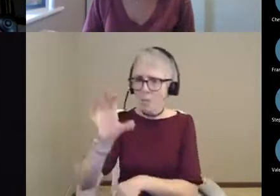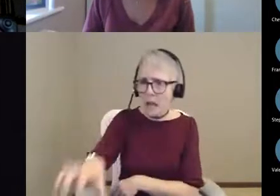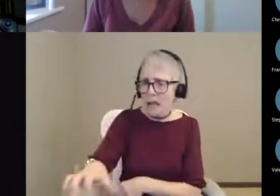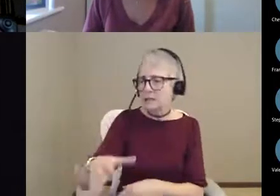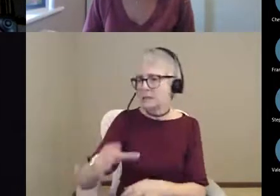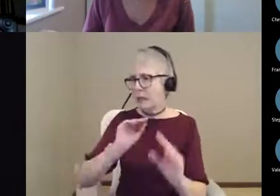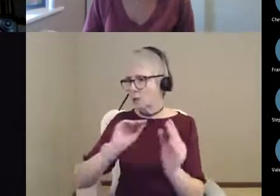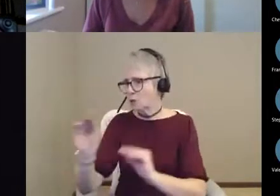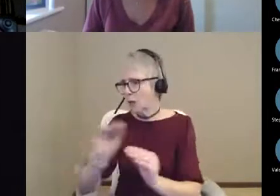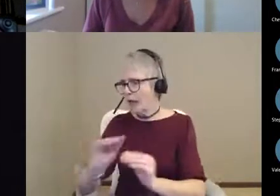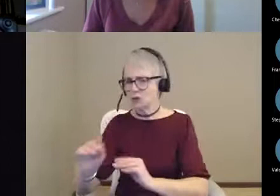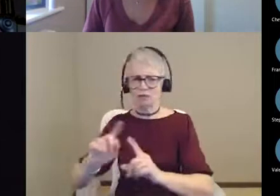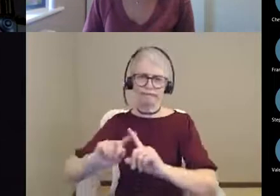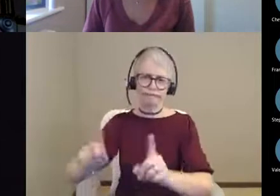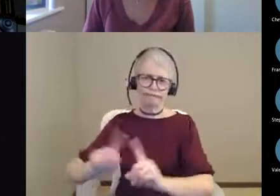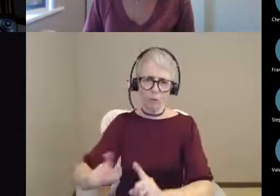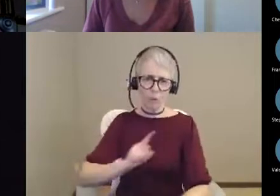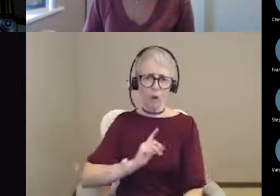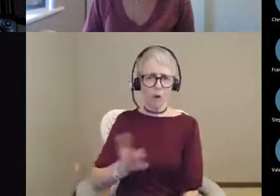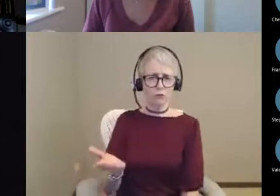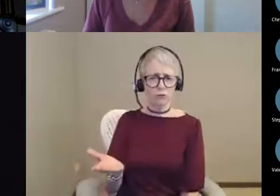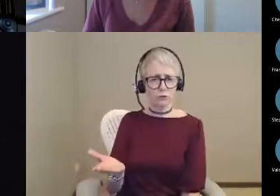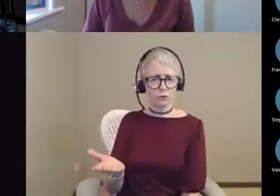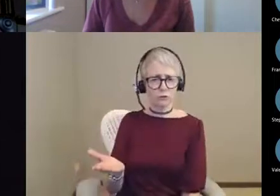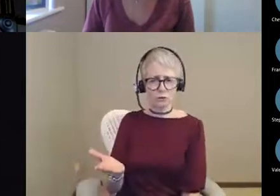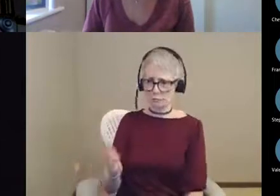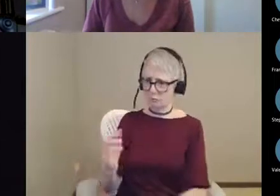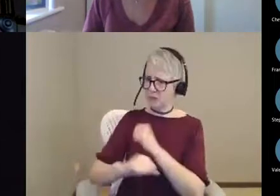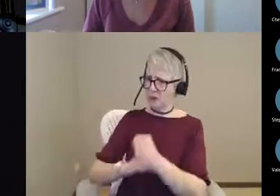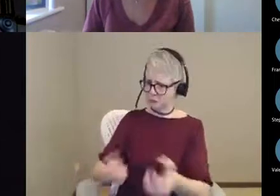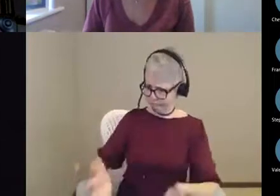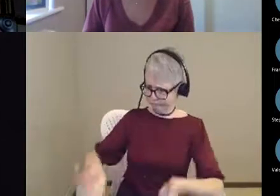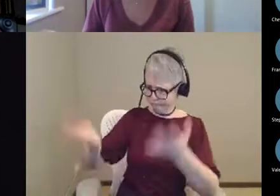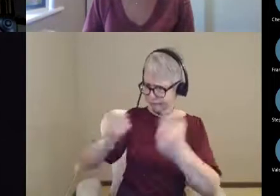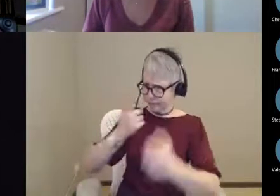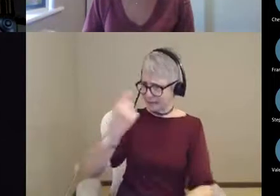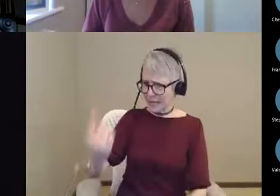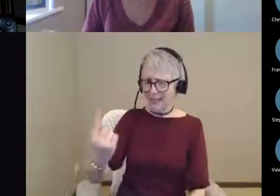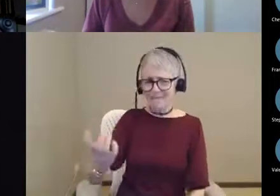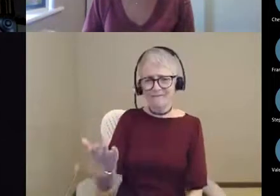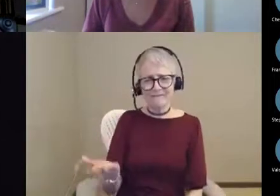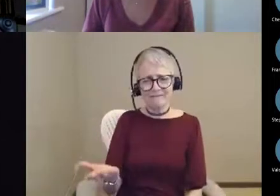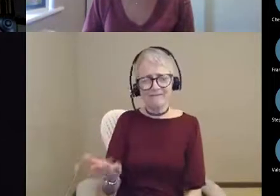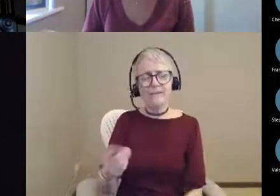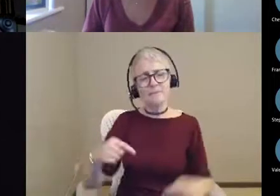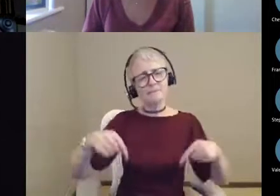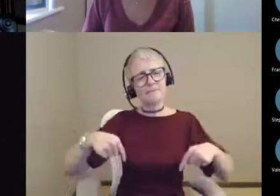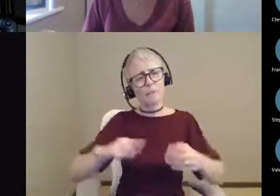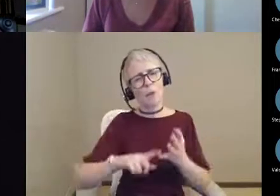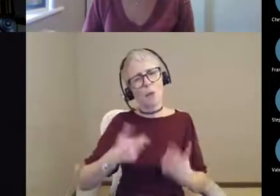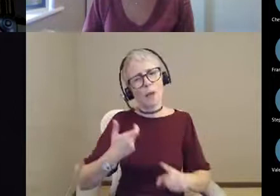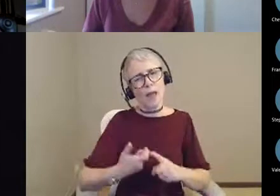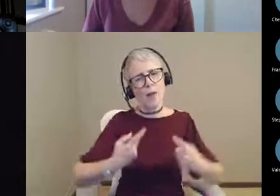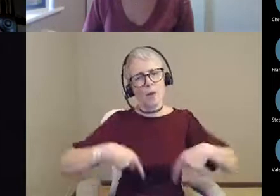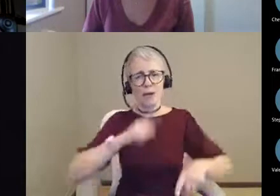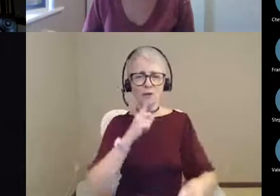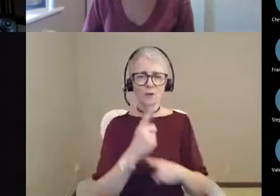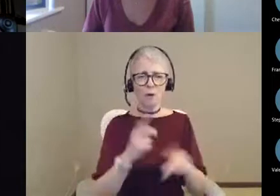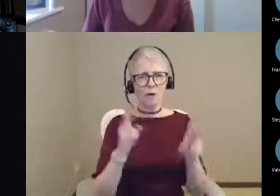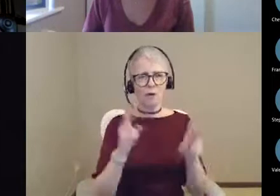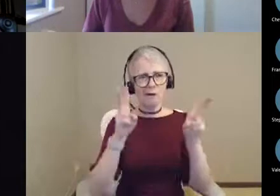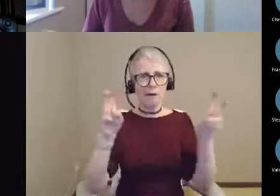also it's just that autonomy that you give them. So, you know, we talk in the UK quite often about reasonable adjustments for